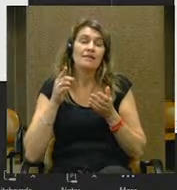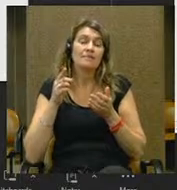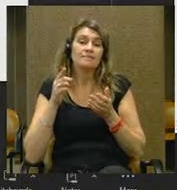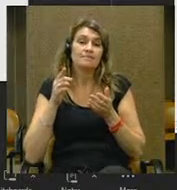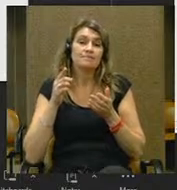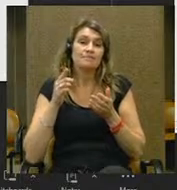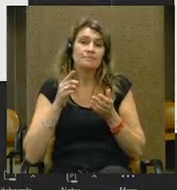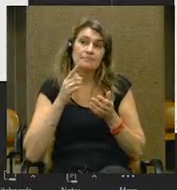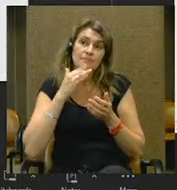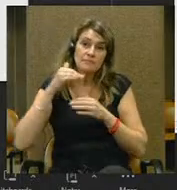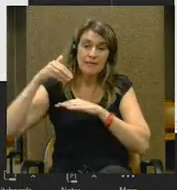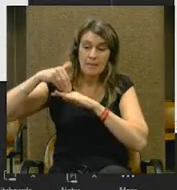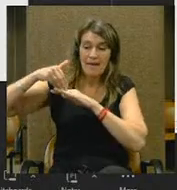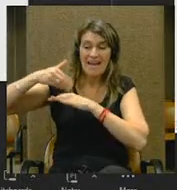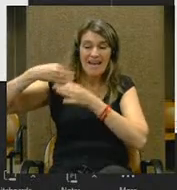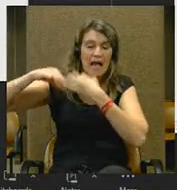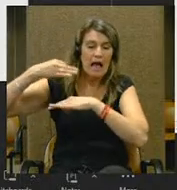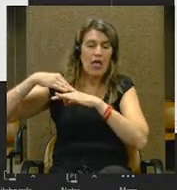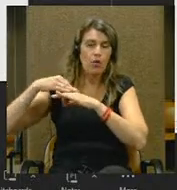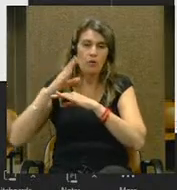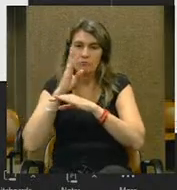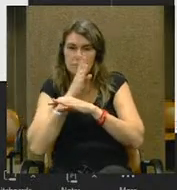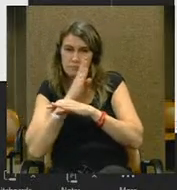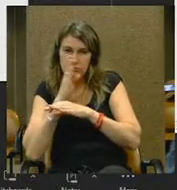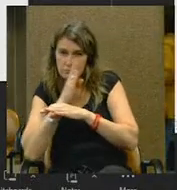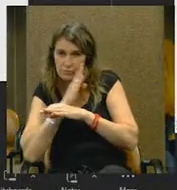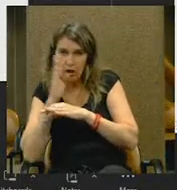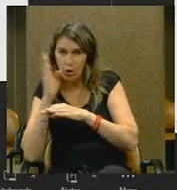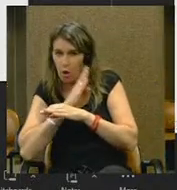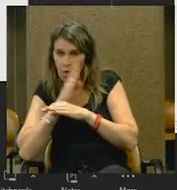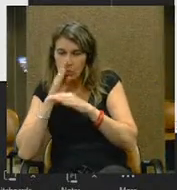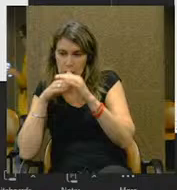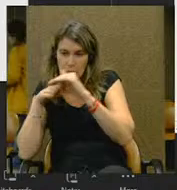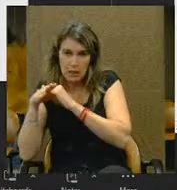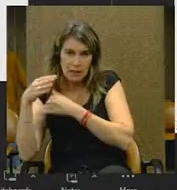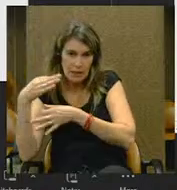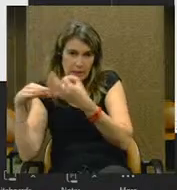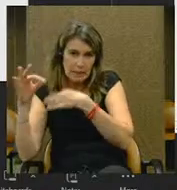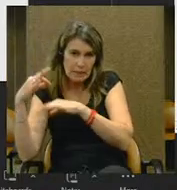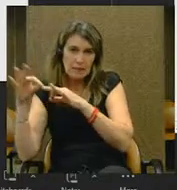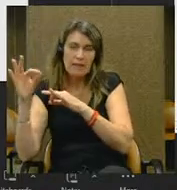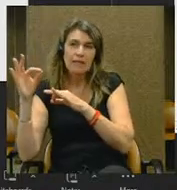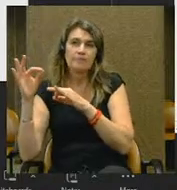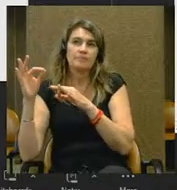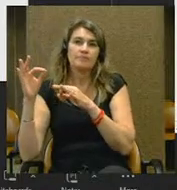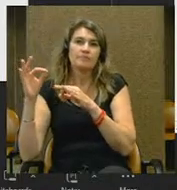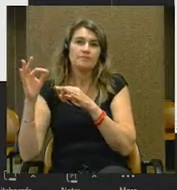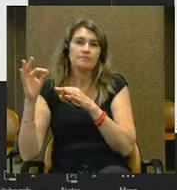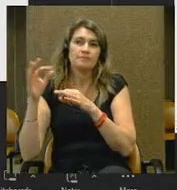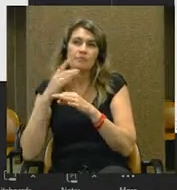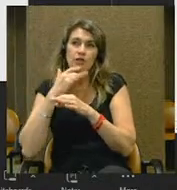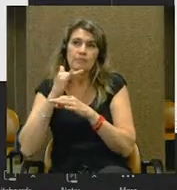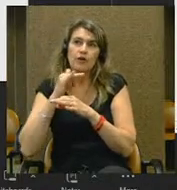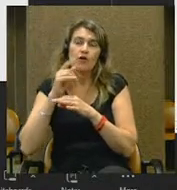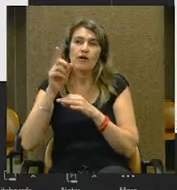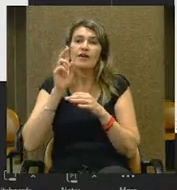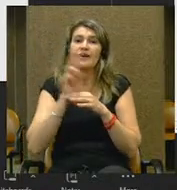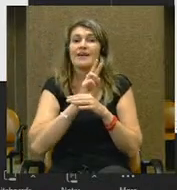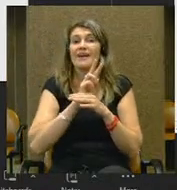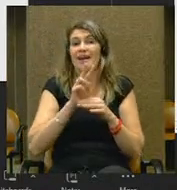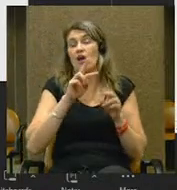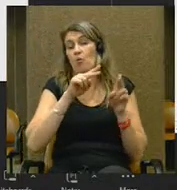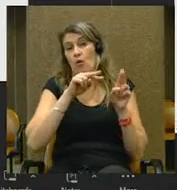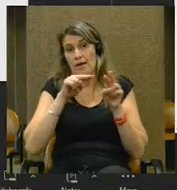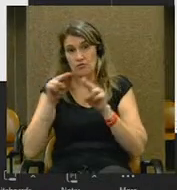maximum harms, whereas if you have market regulation, you can have minimized harms. And we need